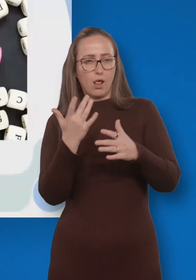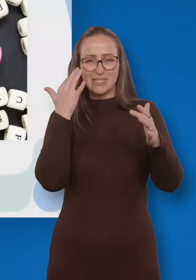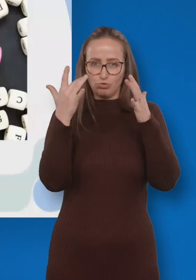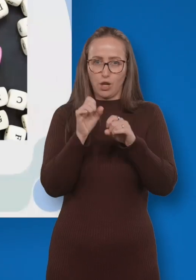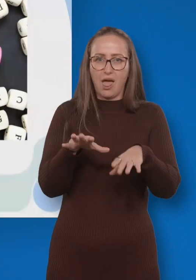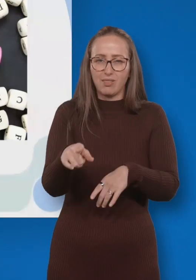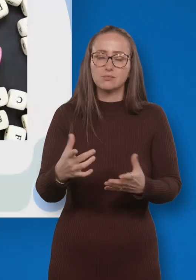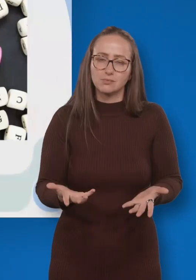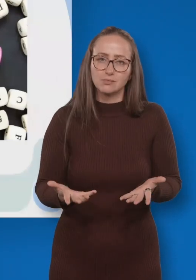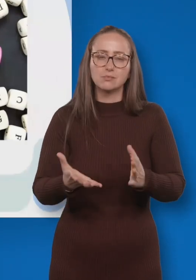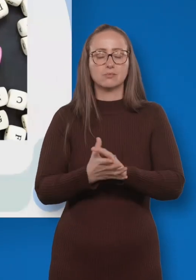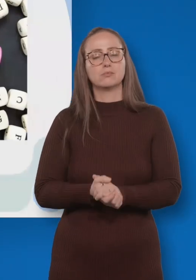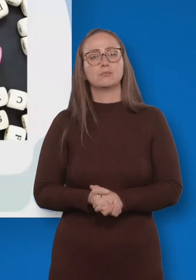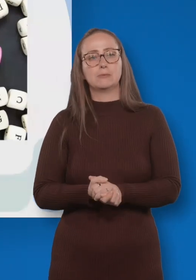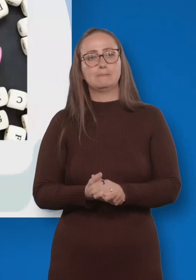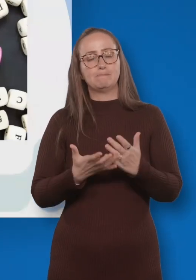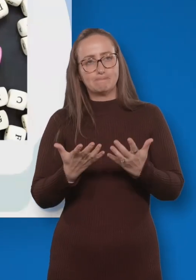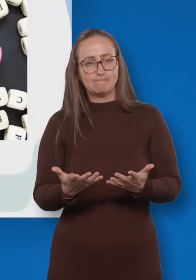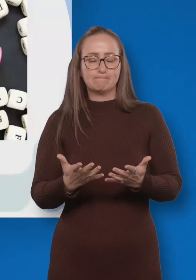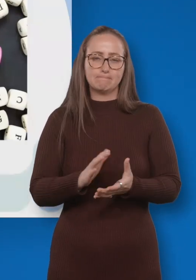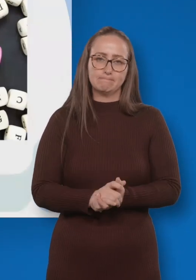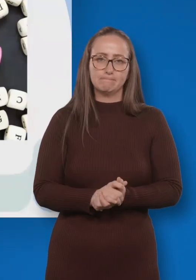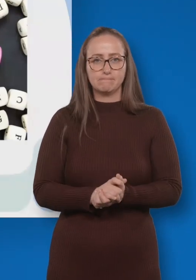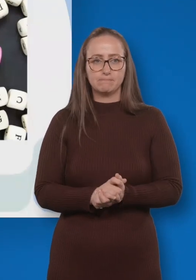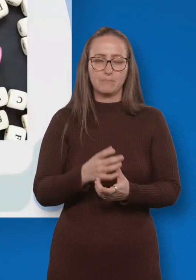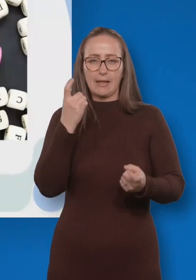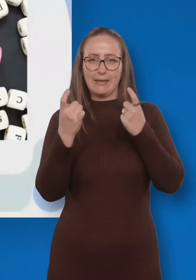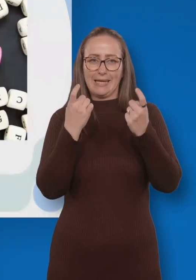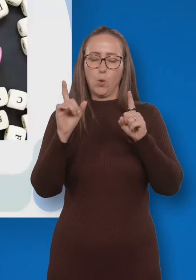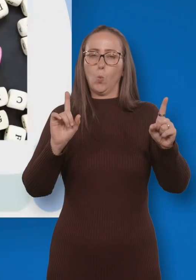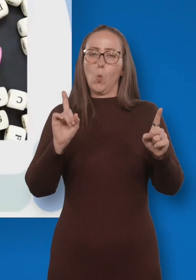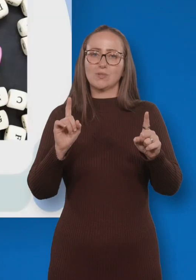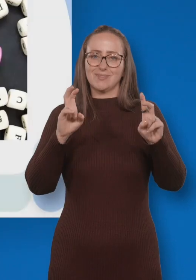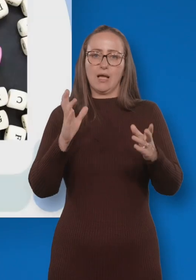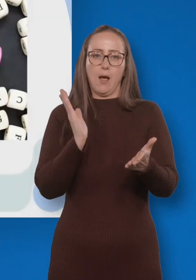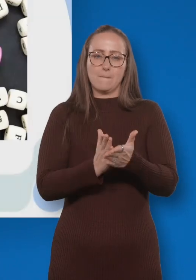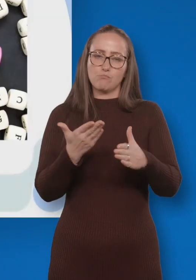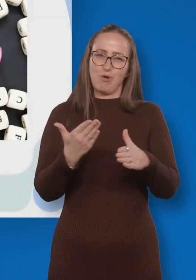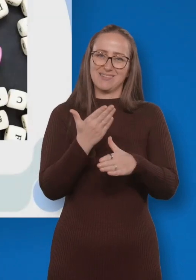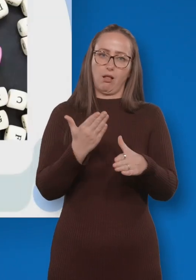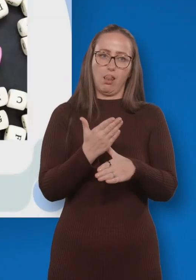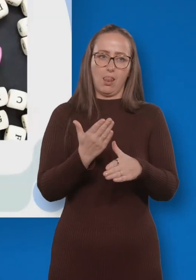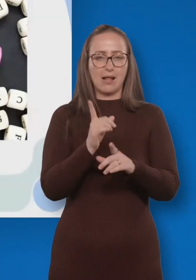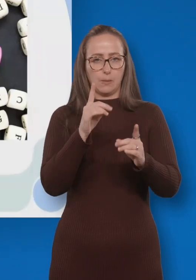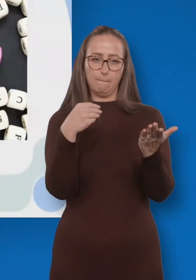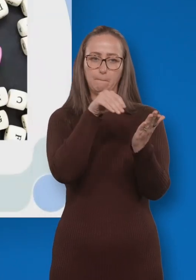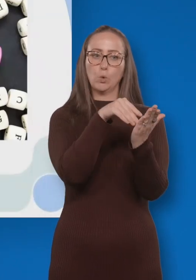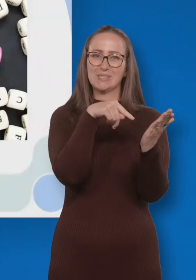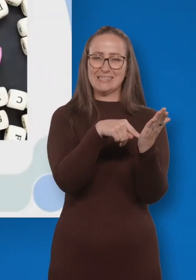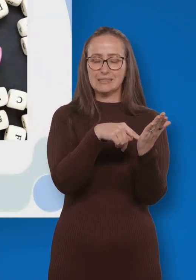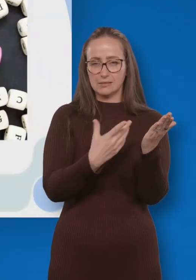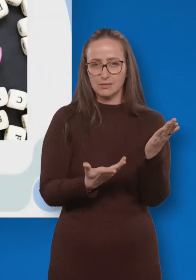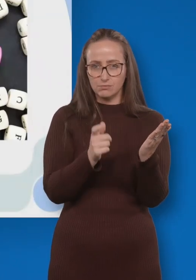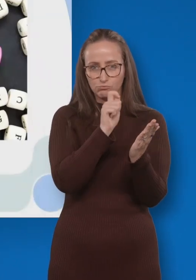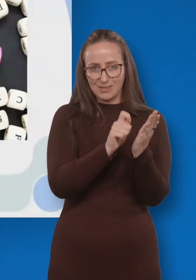practical considerations like that. So I think that it's about thinking about what is practical and actually outlining that. And if I'm